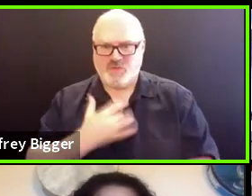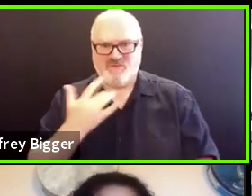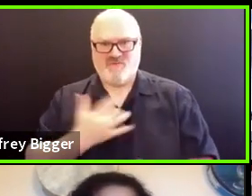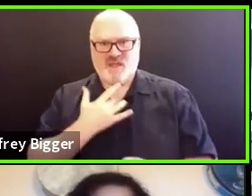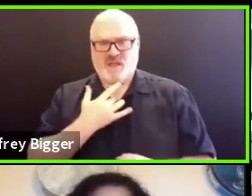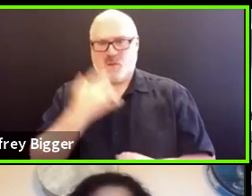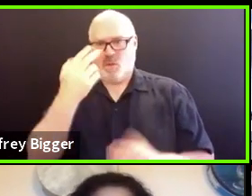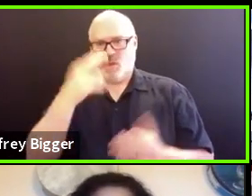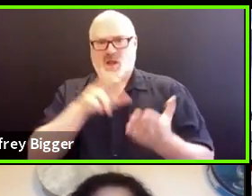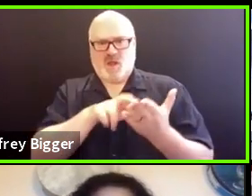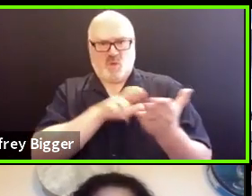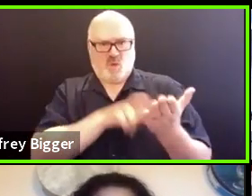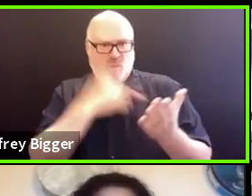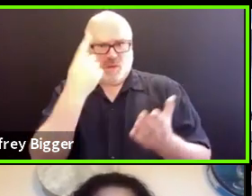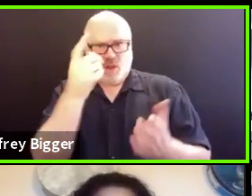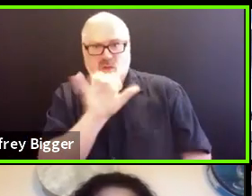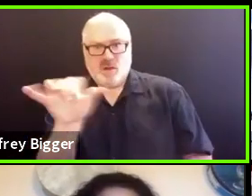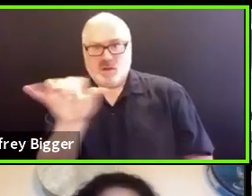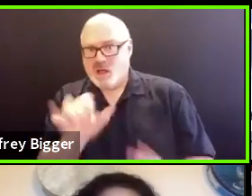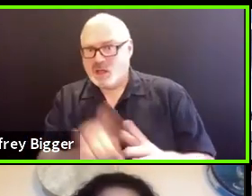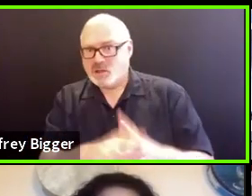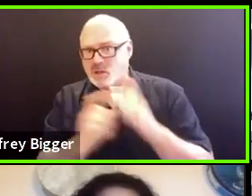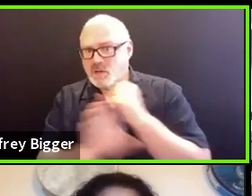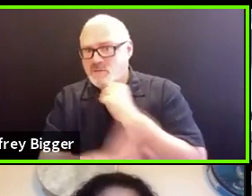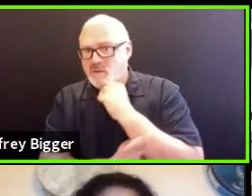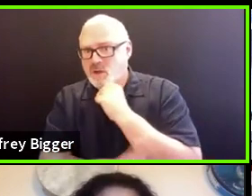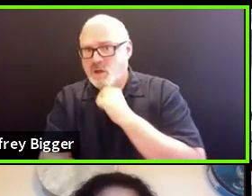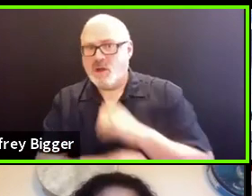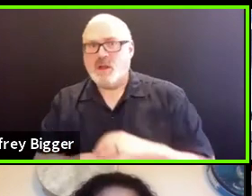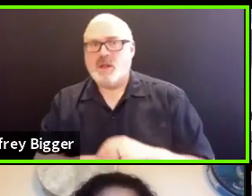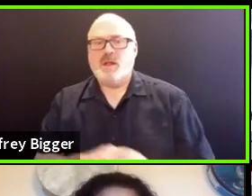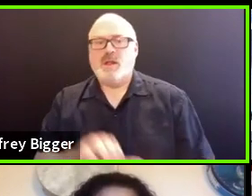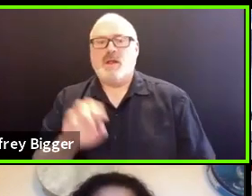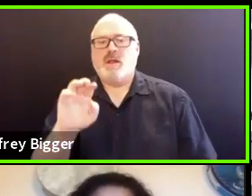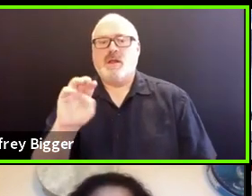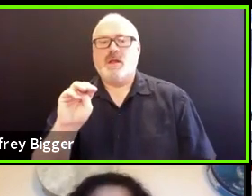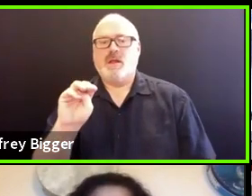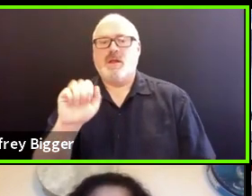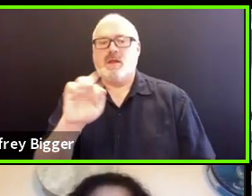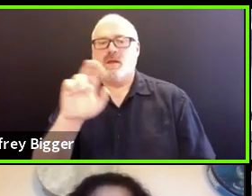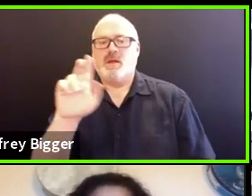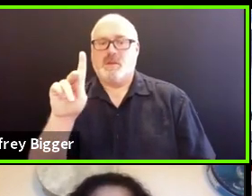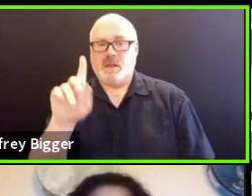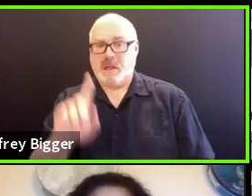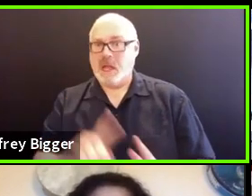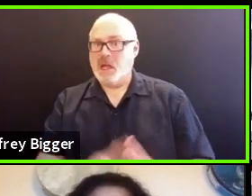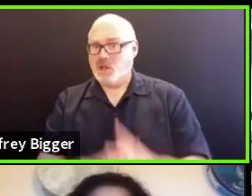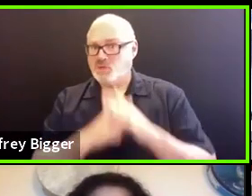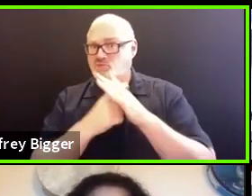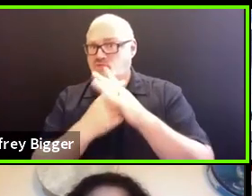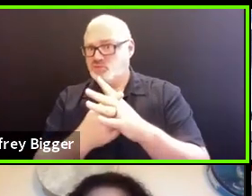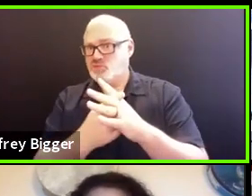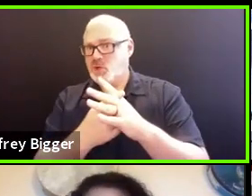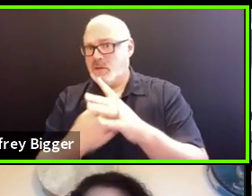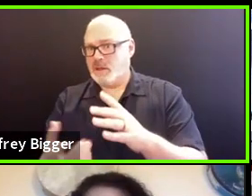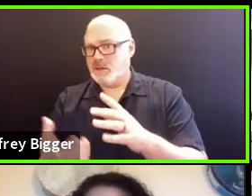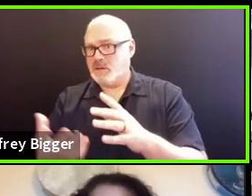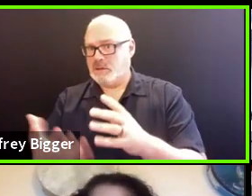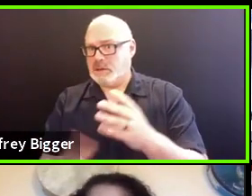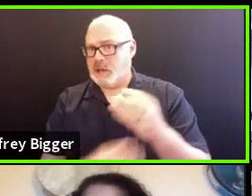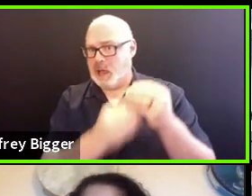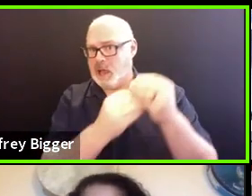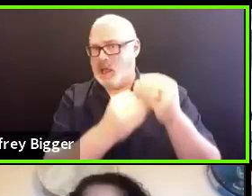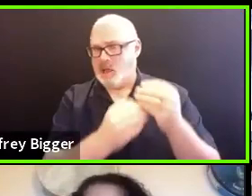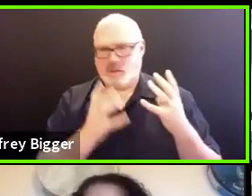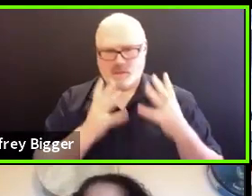enrollment will actually be kind of going into the fall? Mark, I can start, and then do you want to jump in? That's